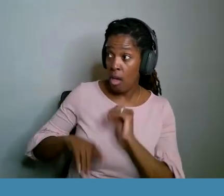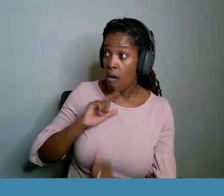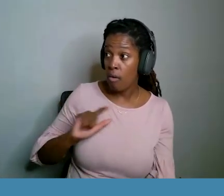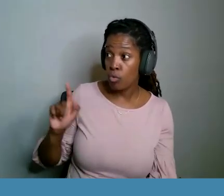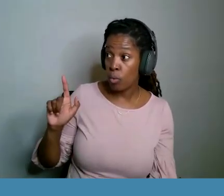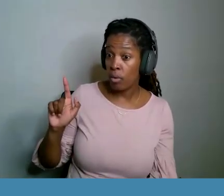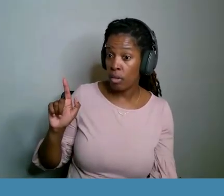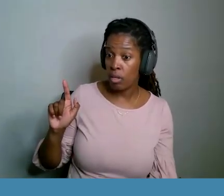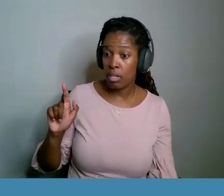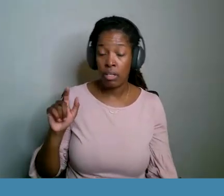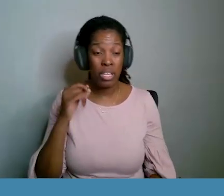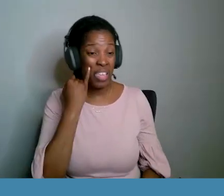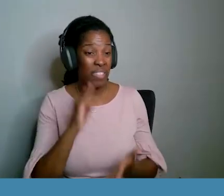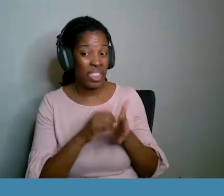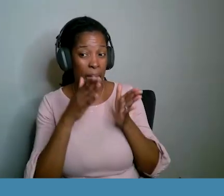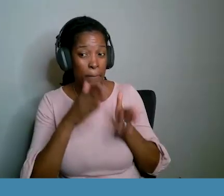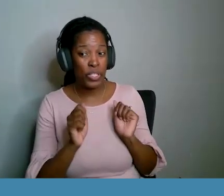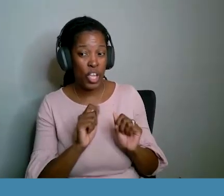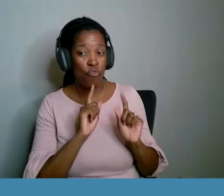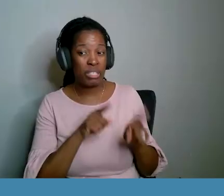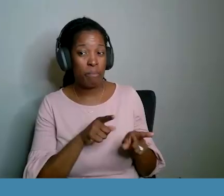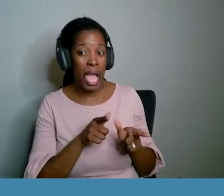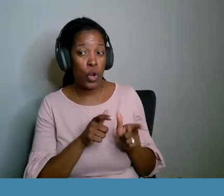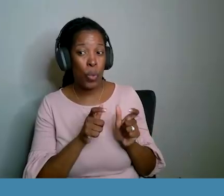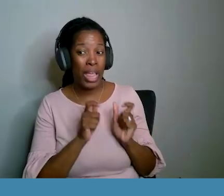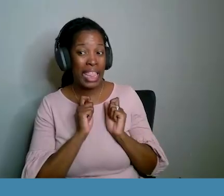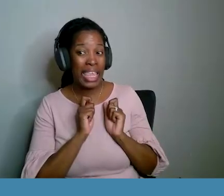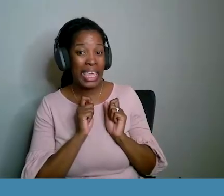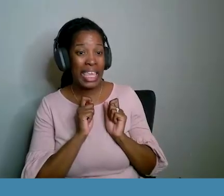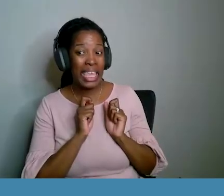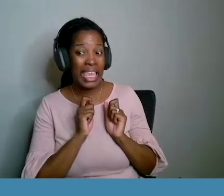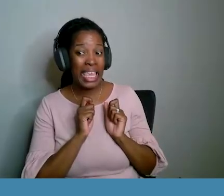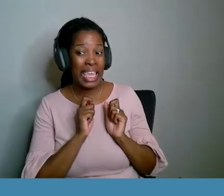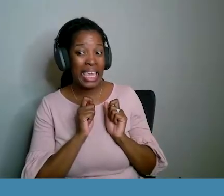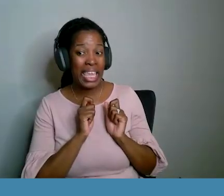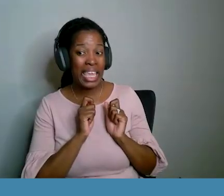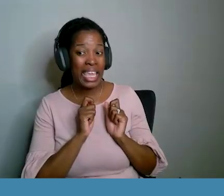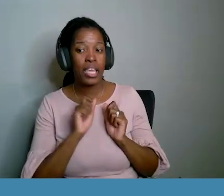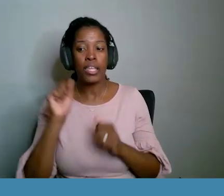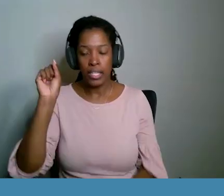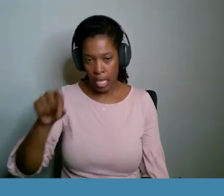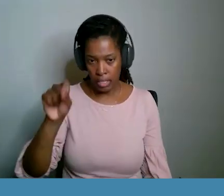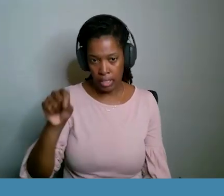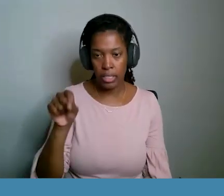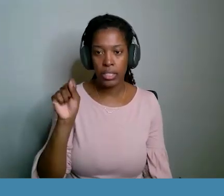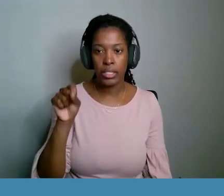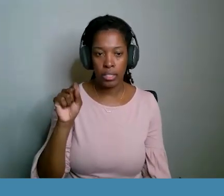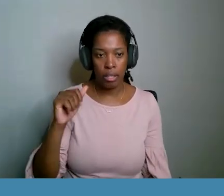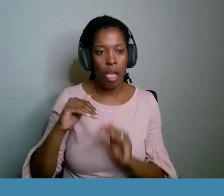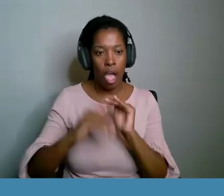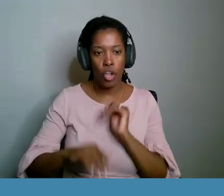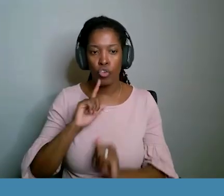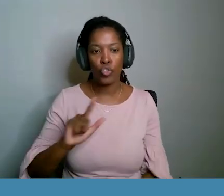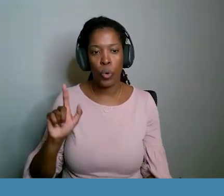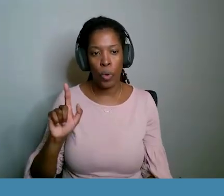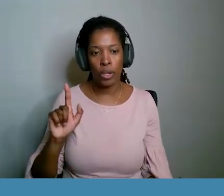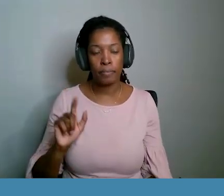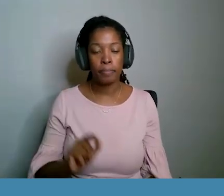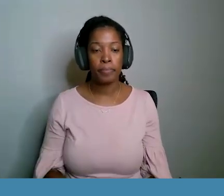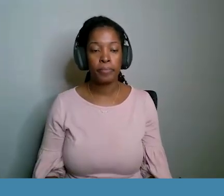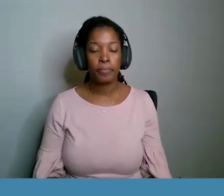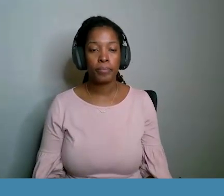If that person can respond pretty quickly, we can get that. Yes. Yeah, so they can reach